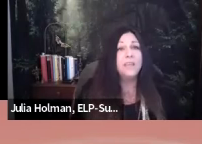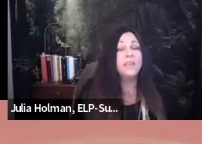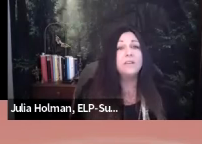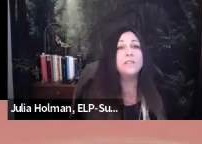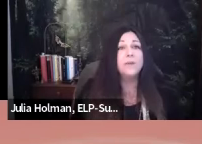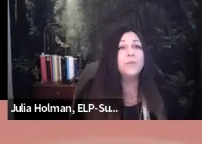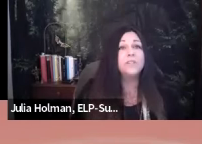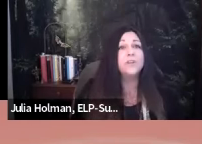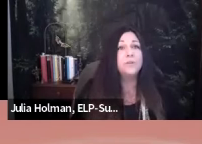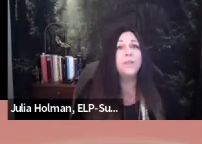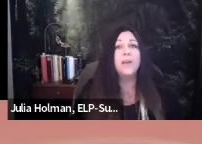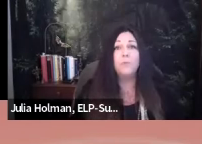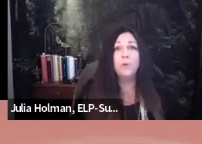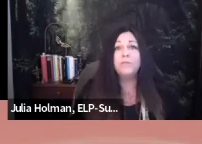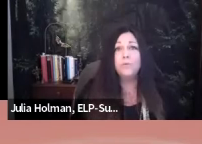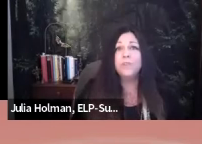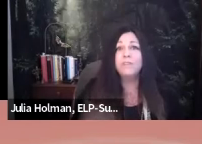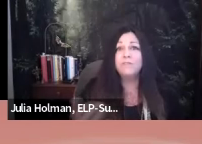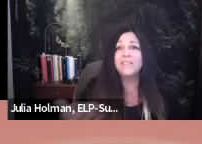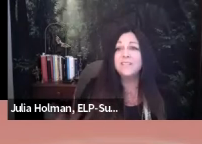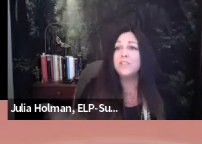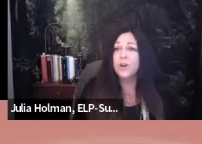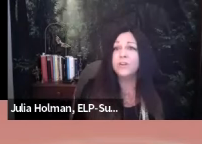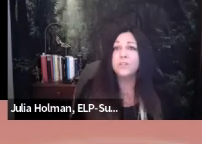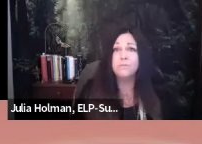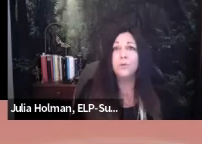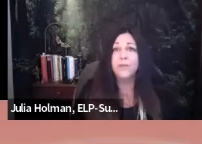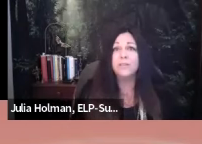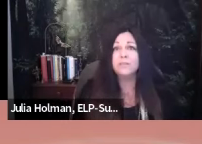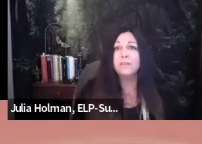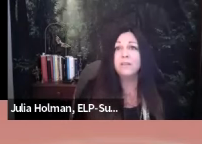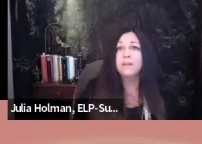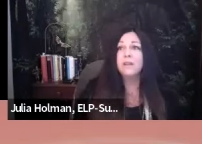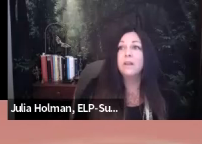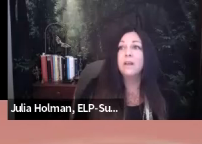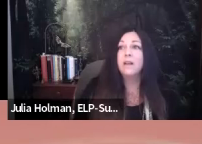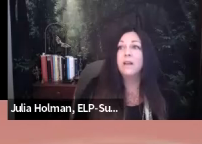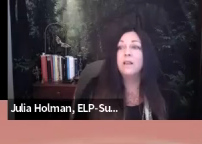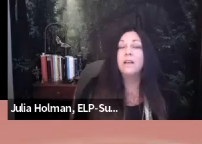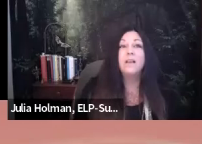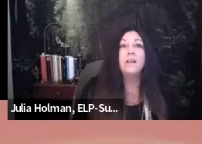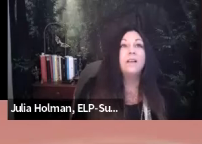And the key here is that we start doing that well before they face these hardest moments.